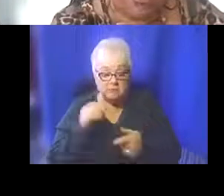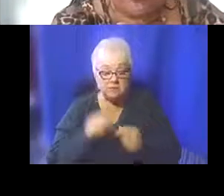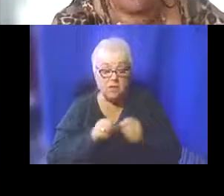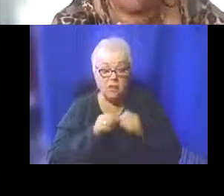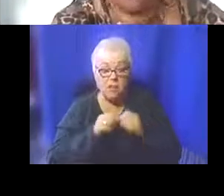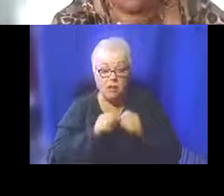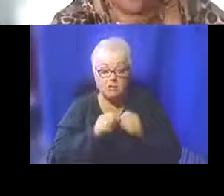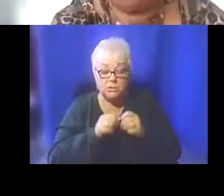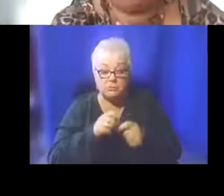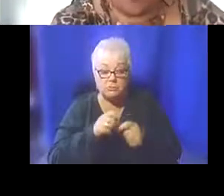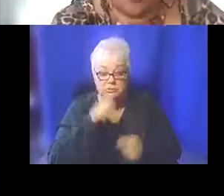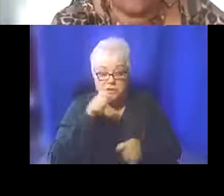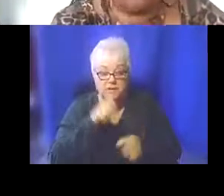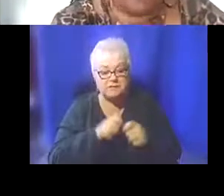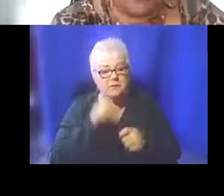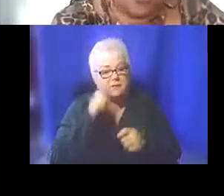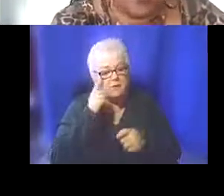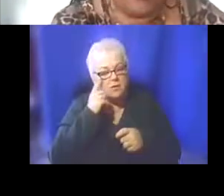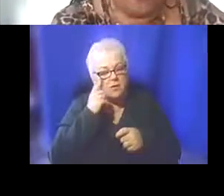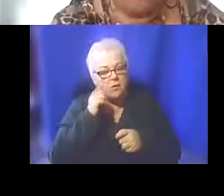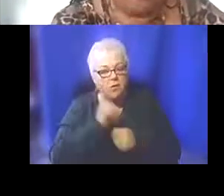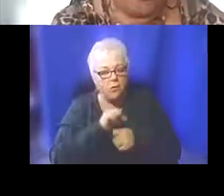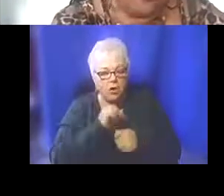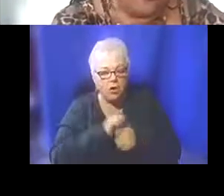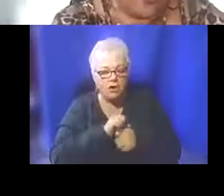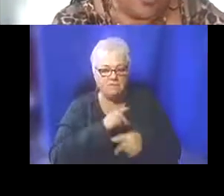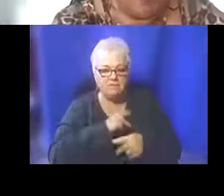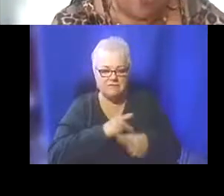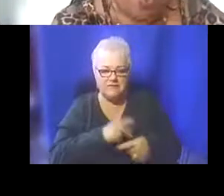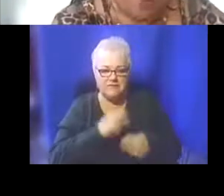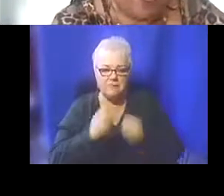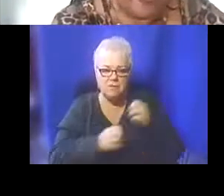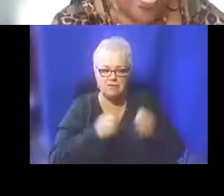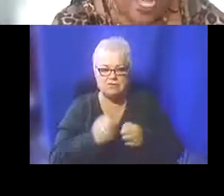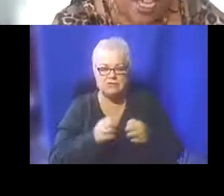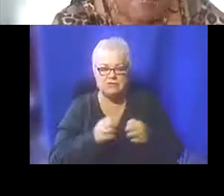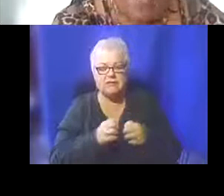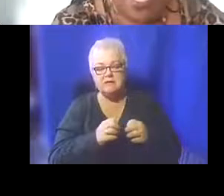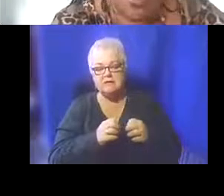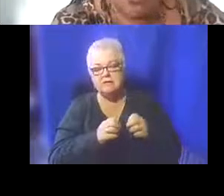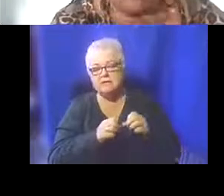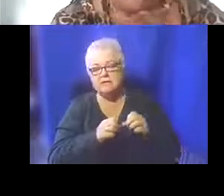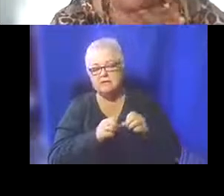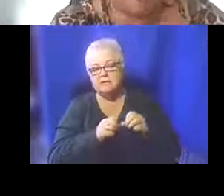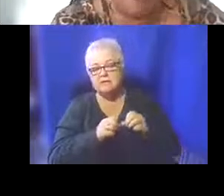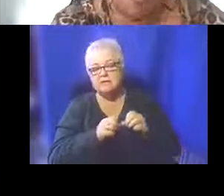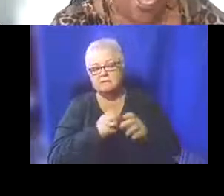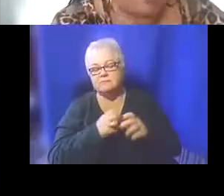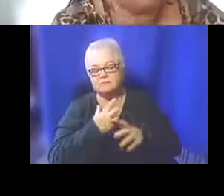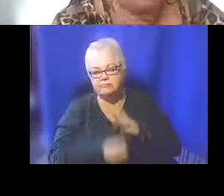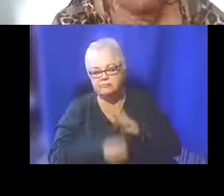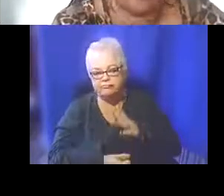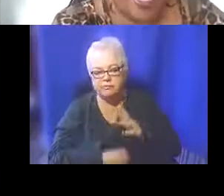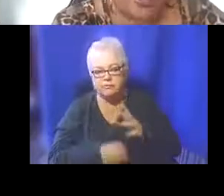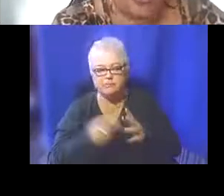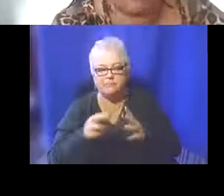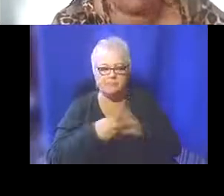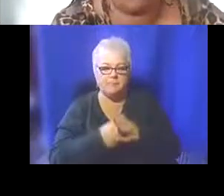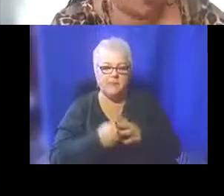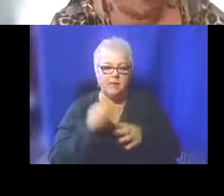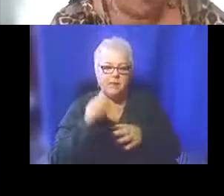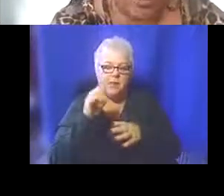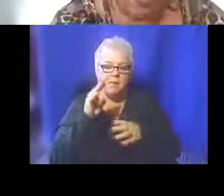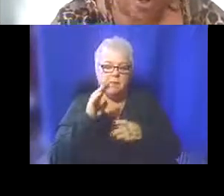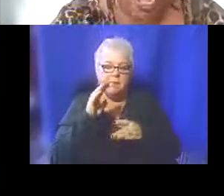long-term stress or have worked in a physically or emotionally draining role for a time. A bubble bath or a